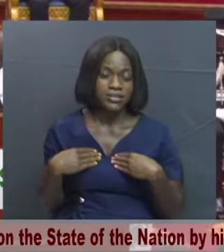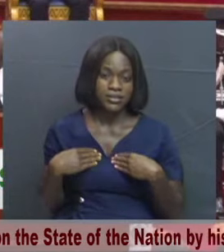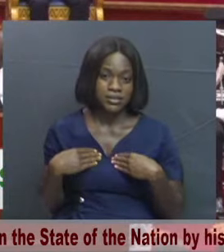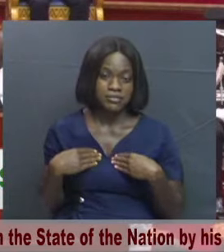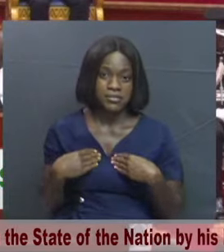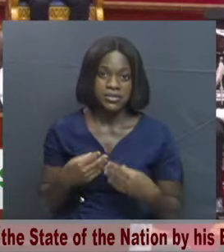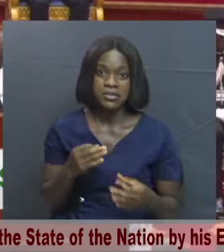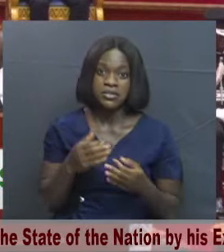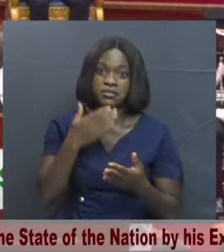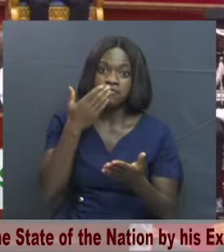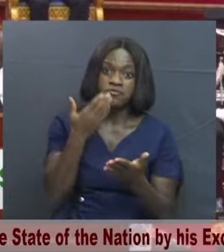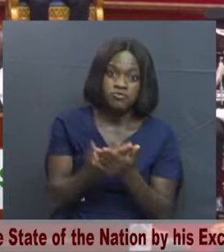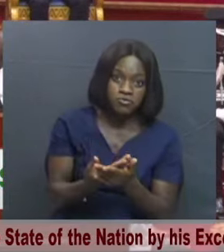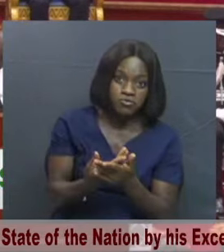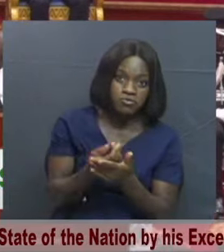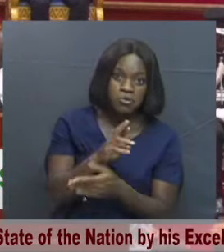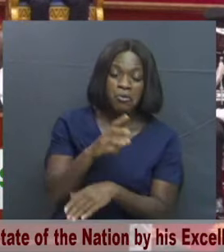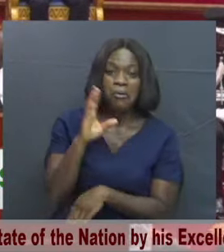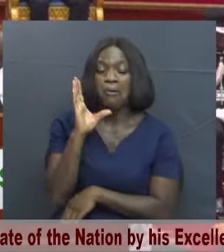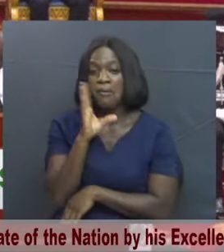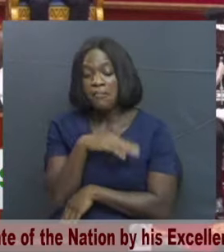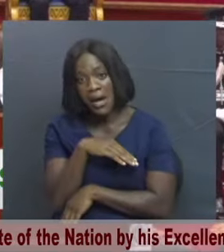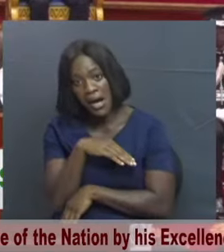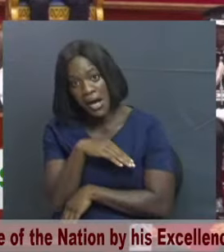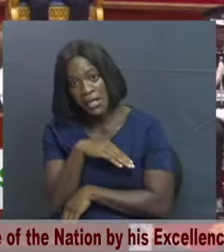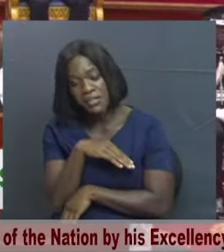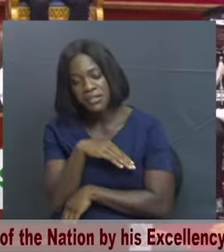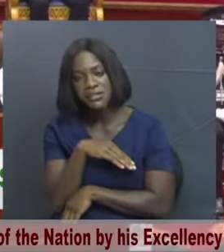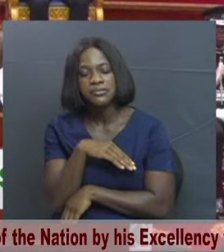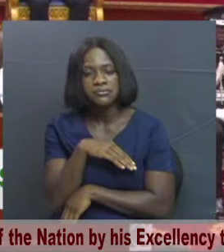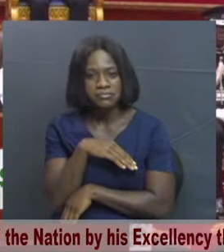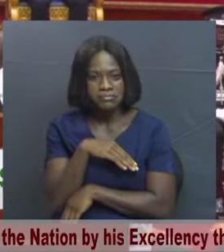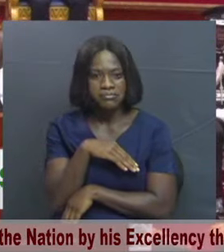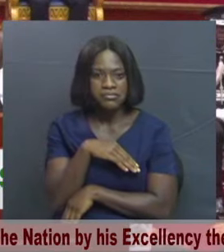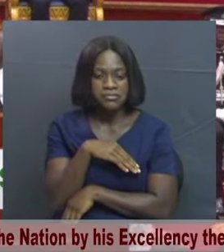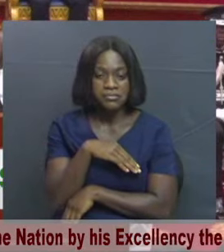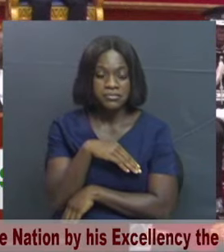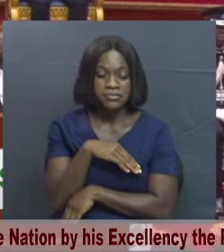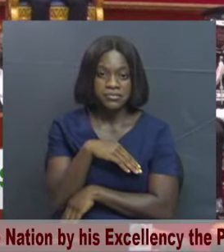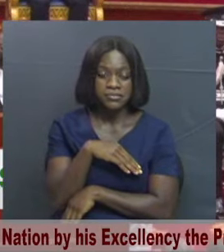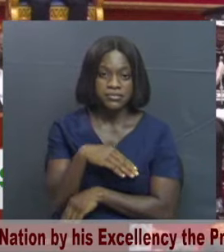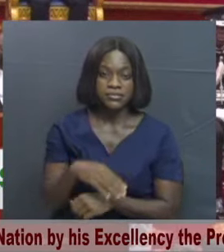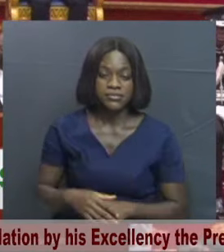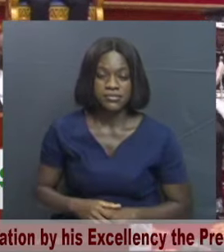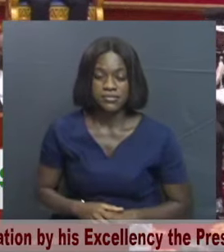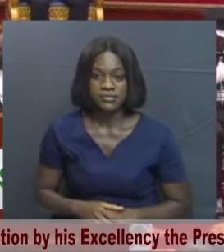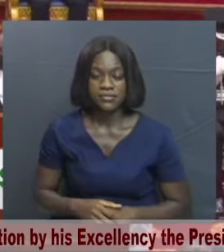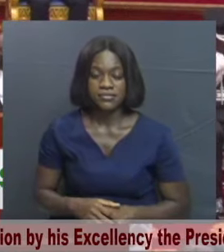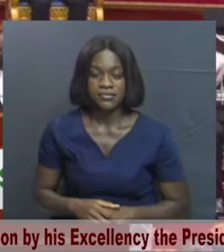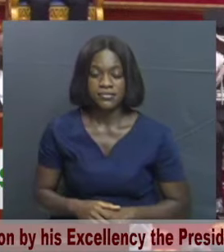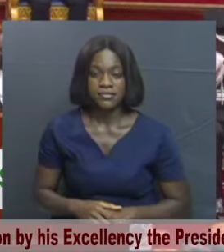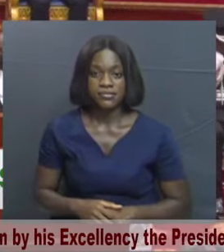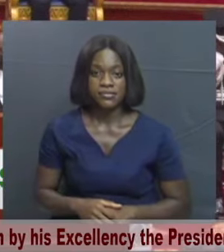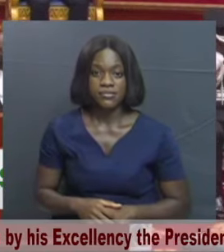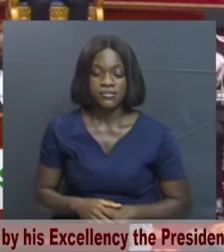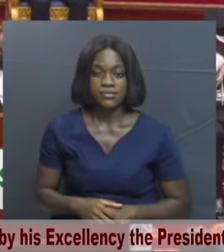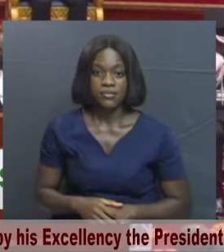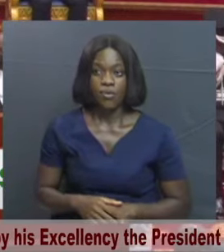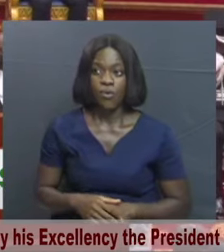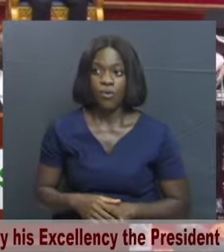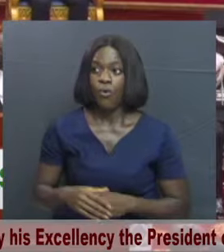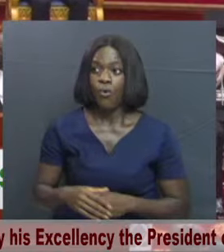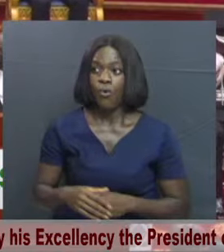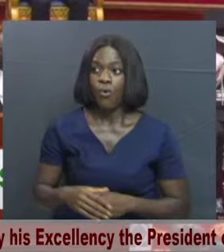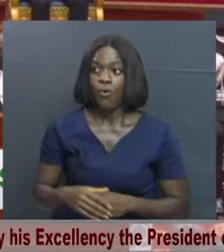a compliment or criticism or in addition to the collection of says by Elders whatever it